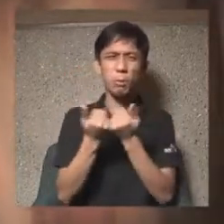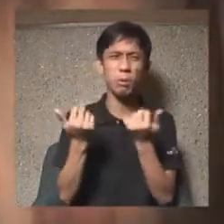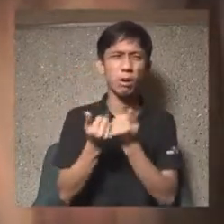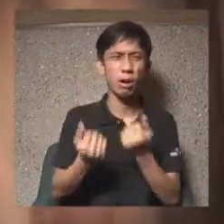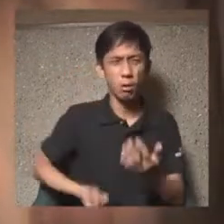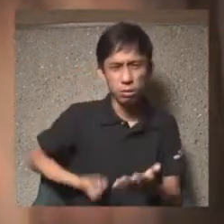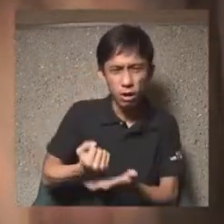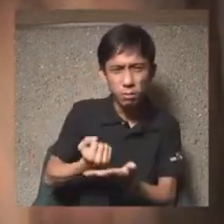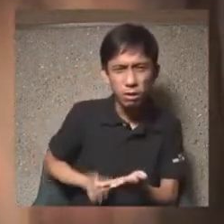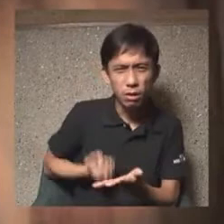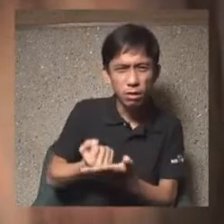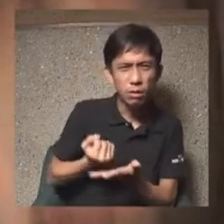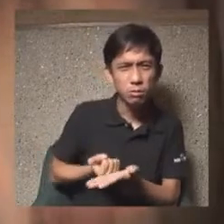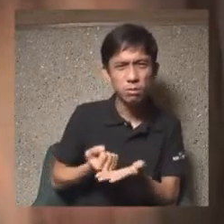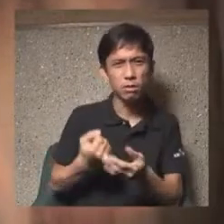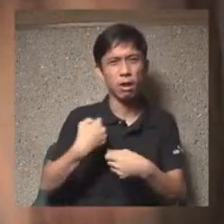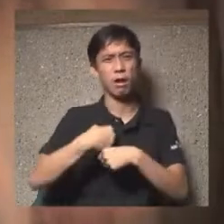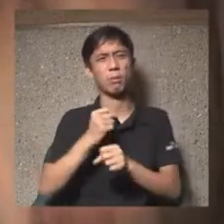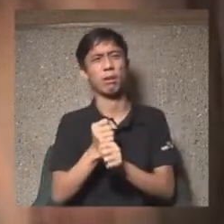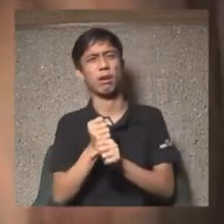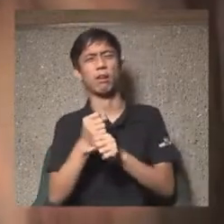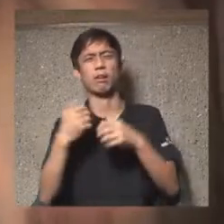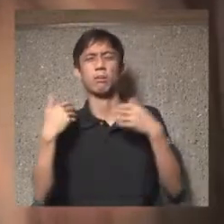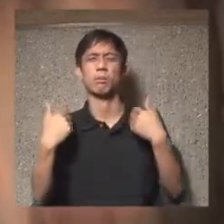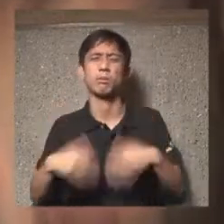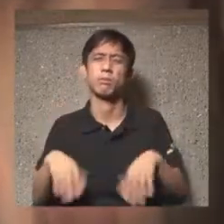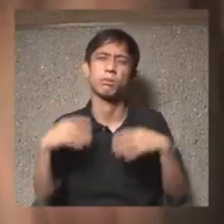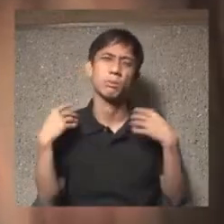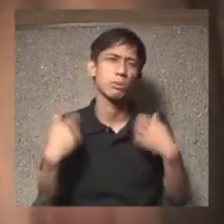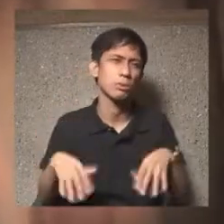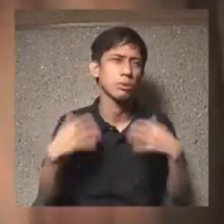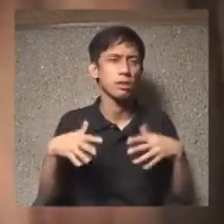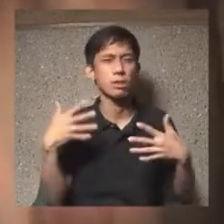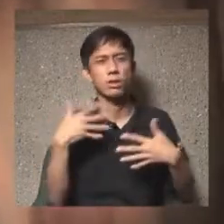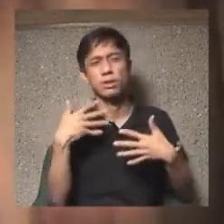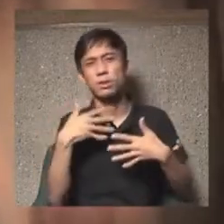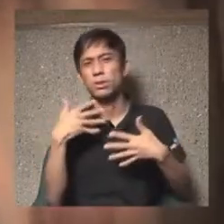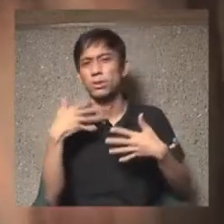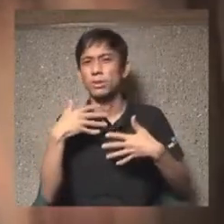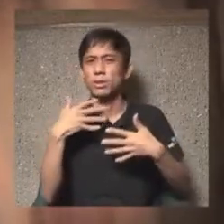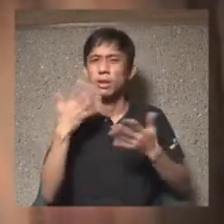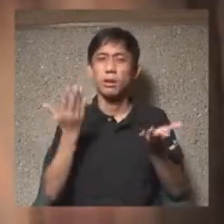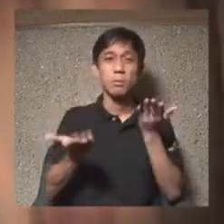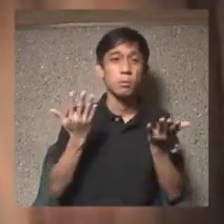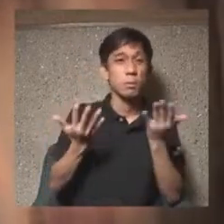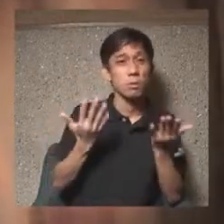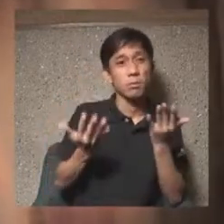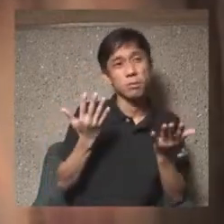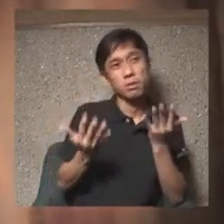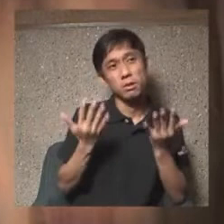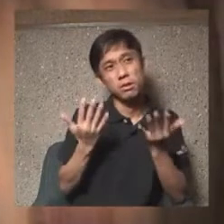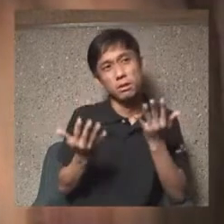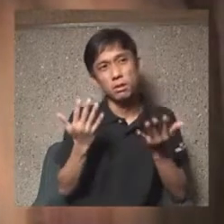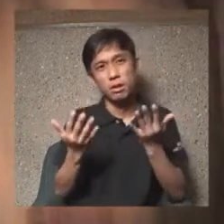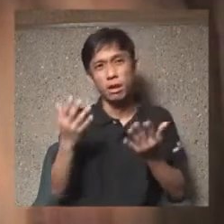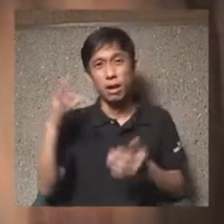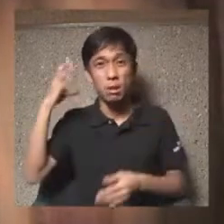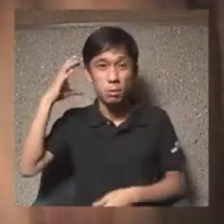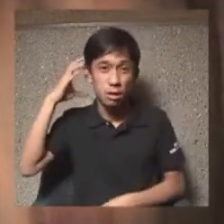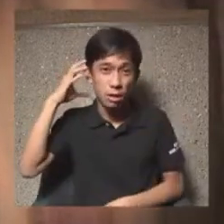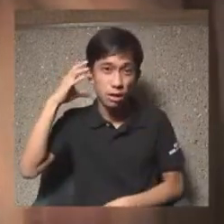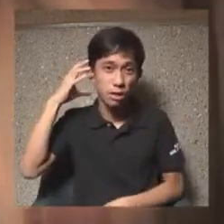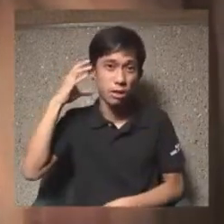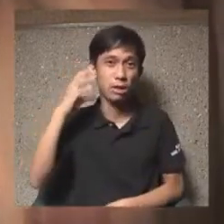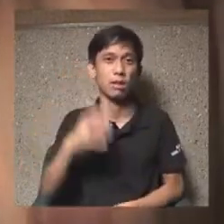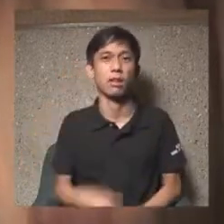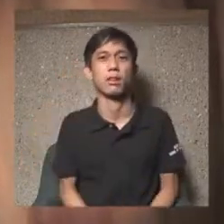crazy. We just came from Abraham 2 weeks ago, and now we're talking about Jacob. You know, but the Bible characters keep on getting worse and